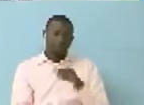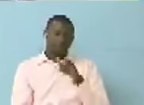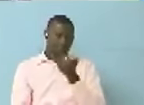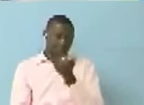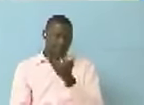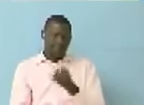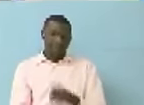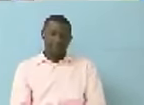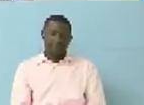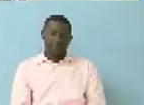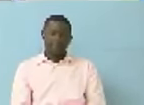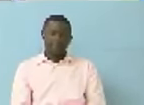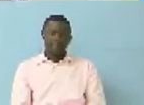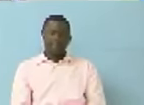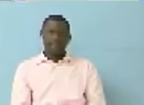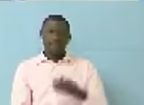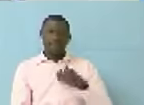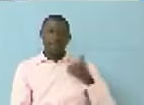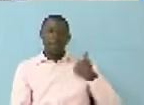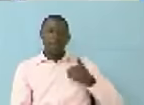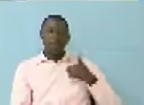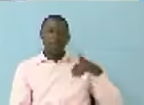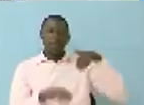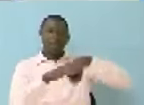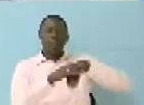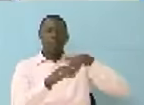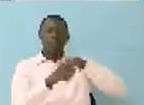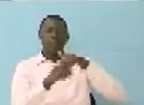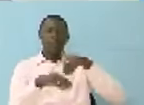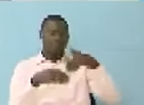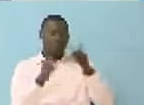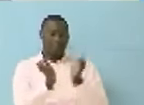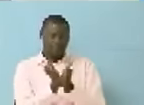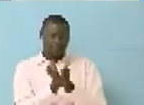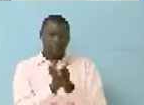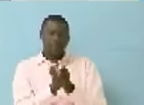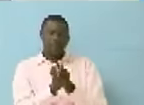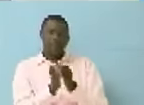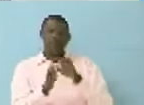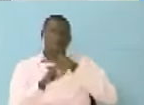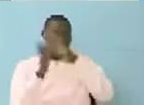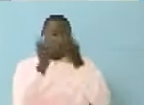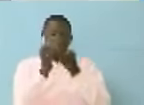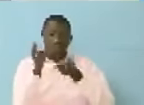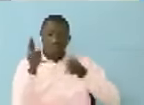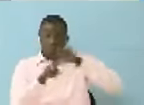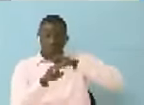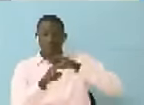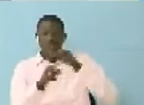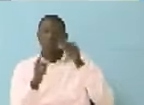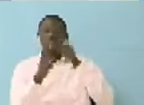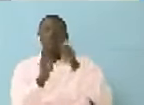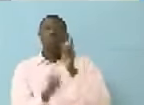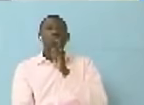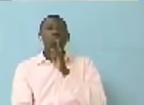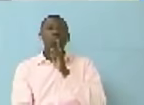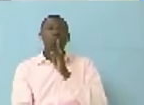Ha. The elements within the panel we are reporting to him. Molu membe ying panelo kono beke dangu